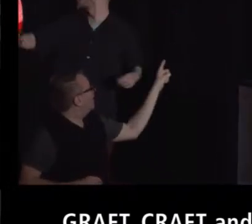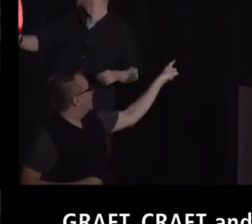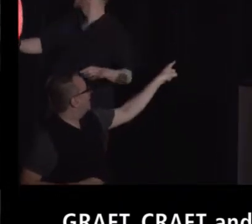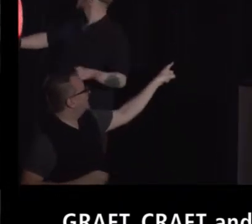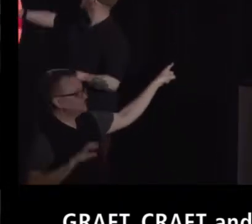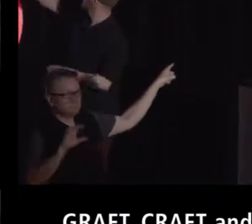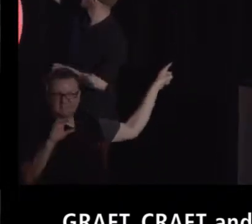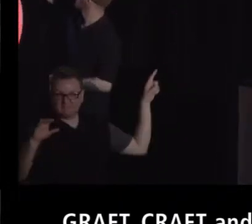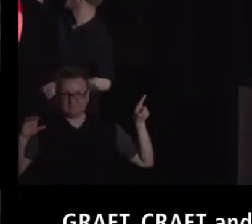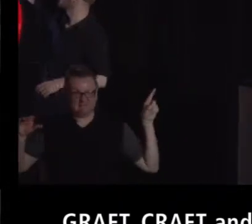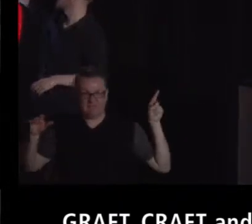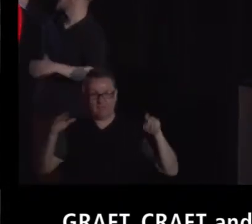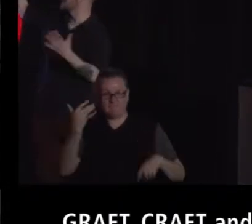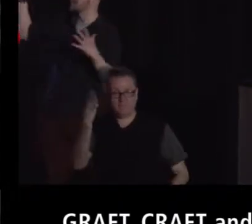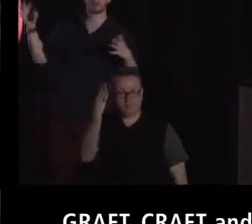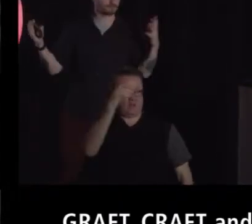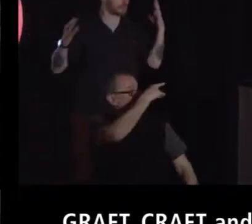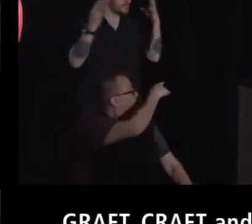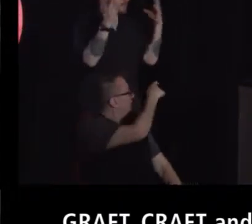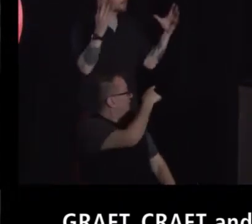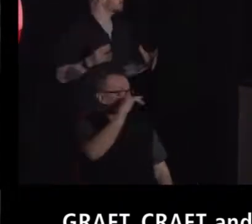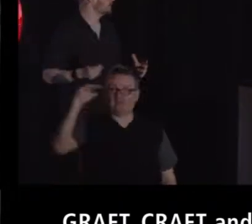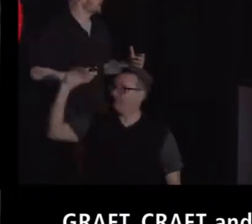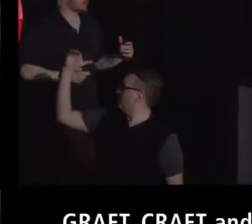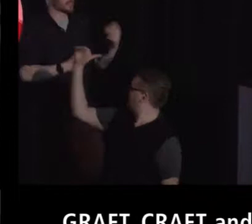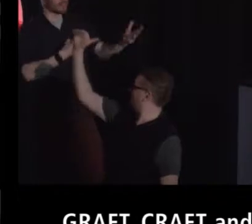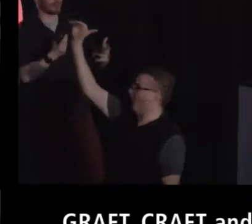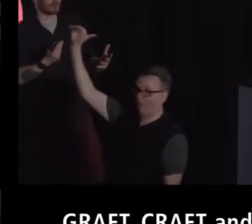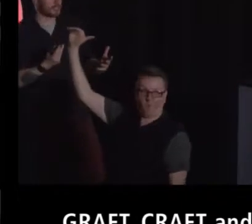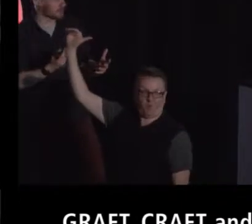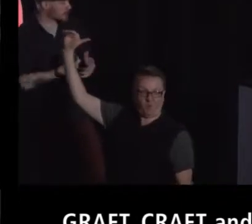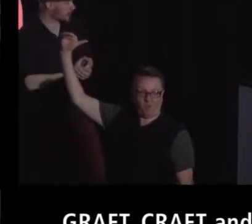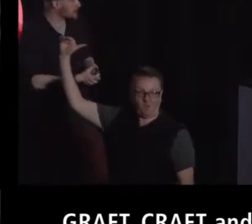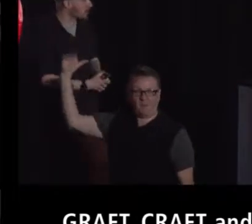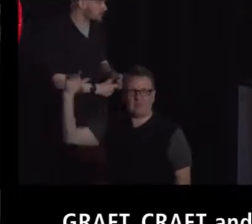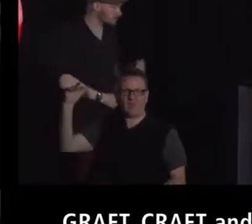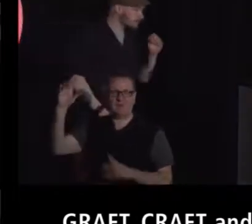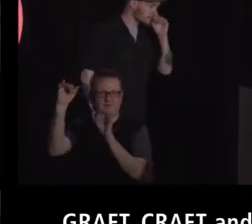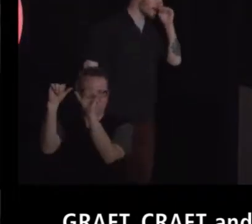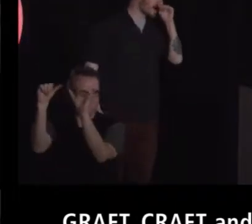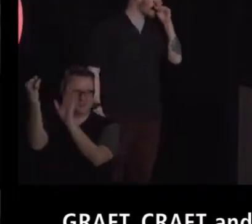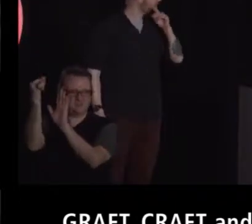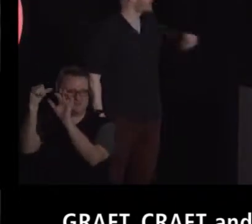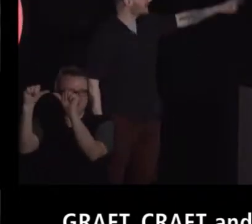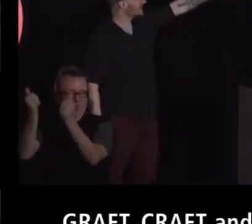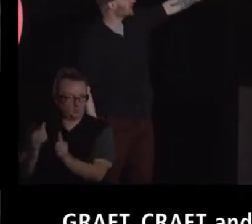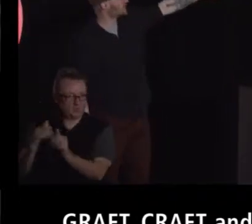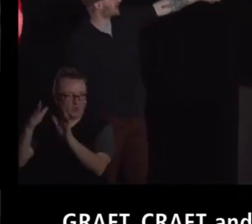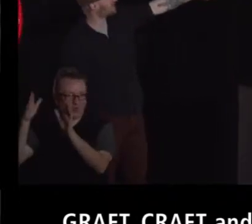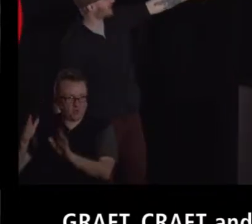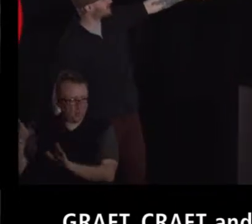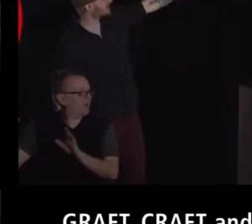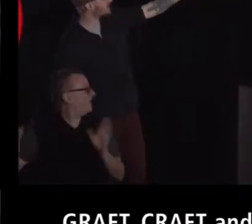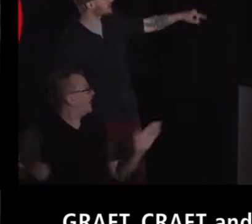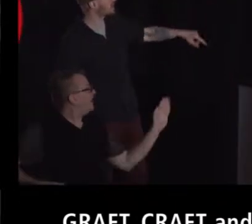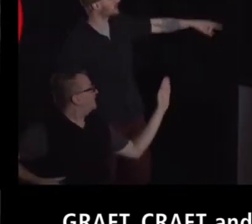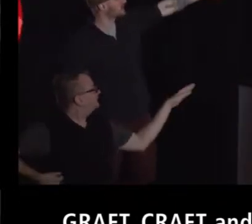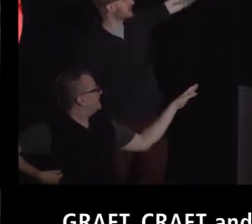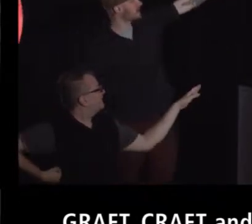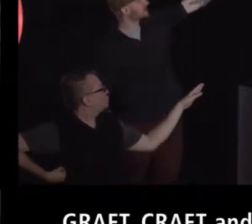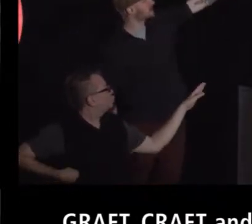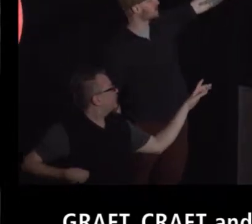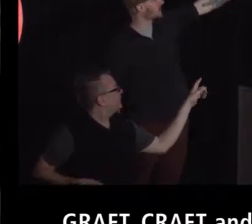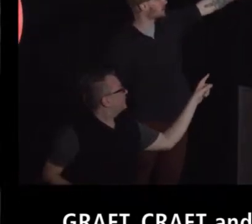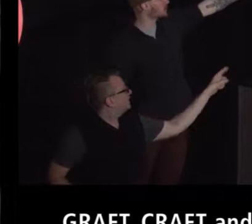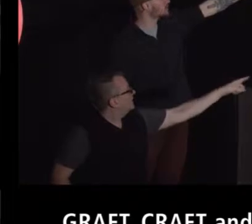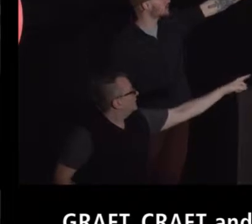He's about, he's probably taller than that, so he's a really cool just collaboration with a sculptor. And then these are little Jam Factory little toys,